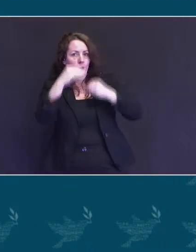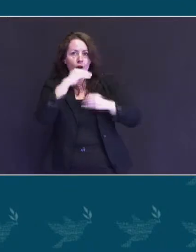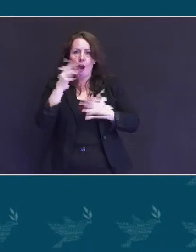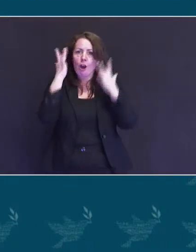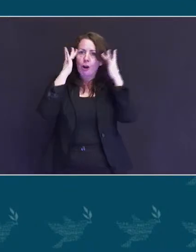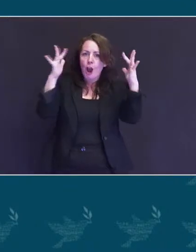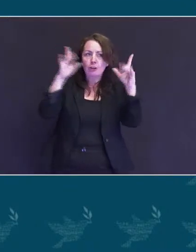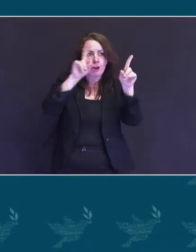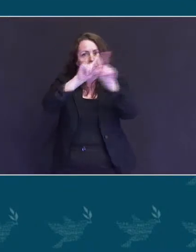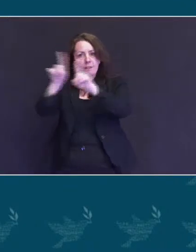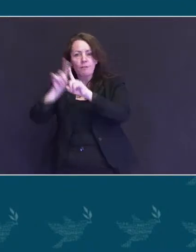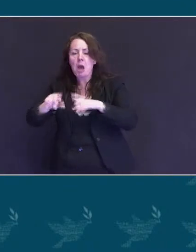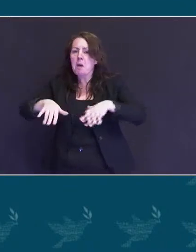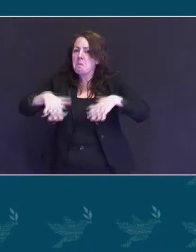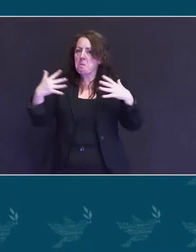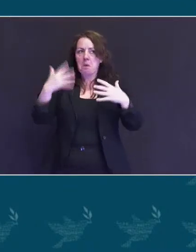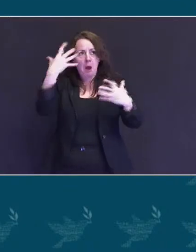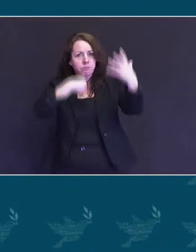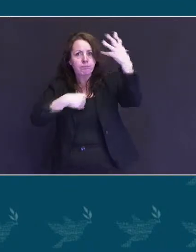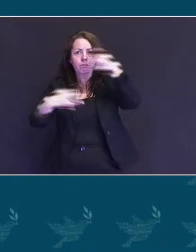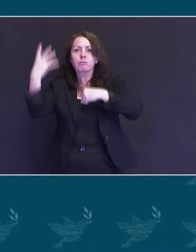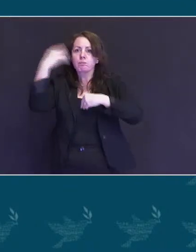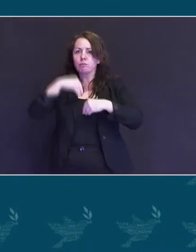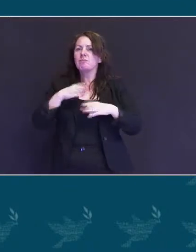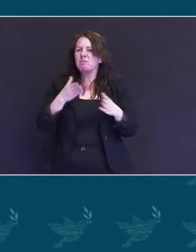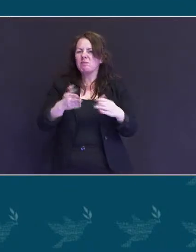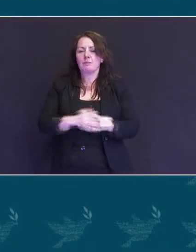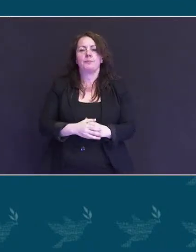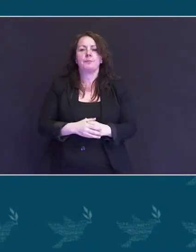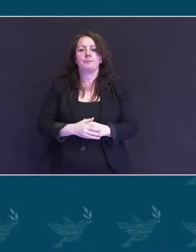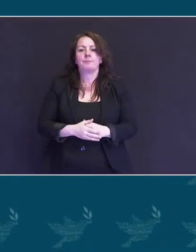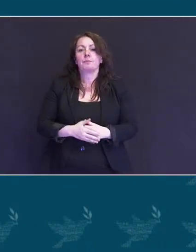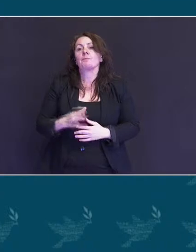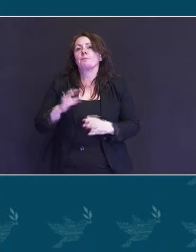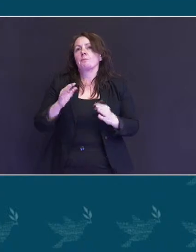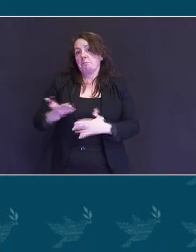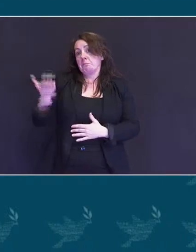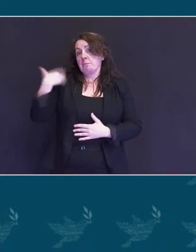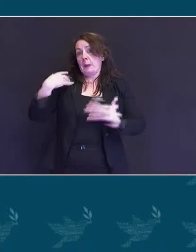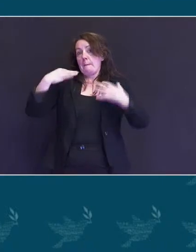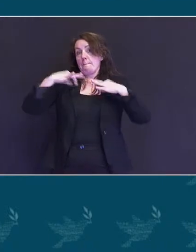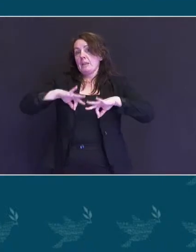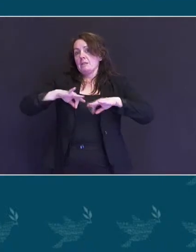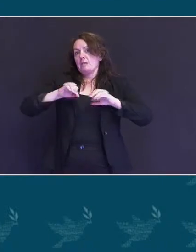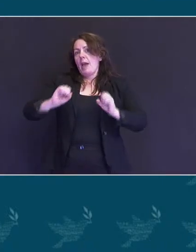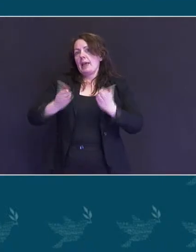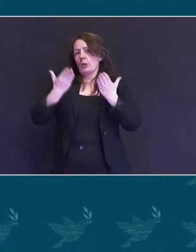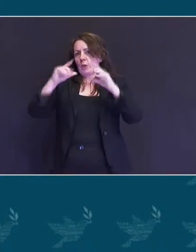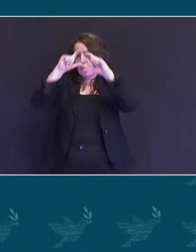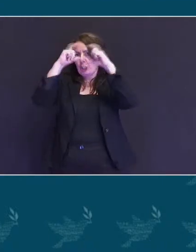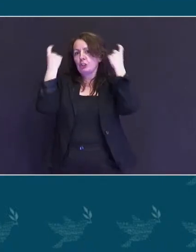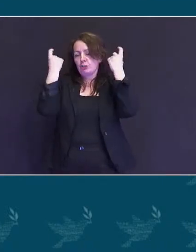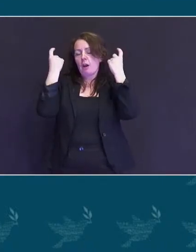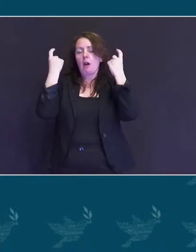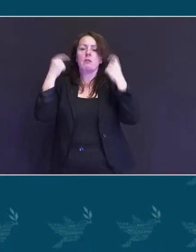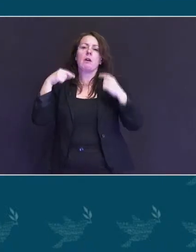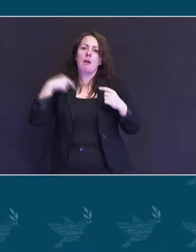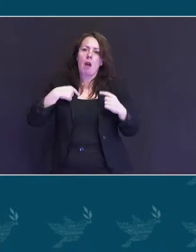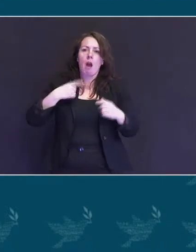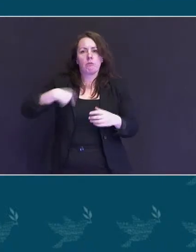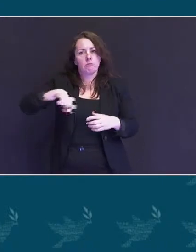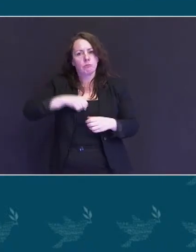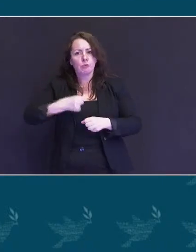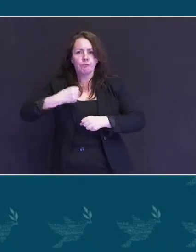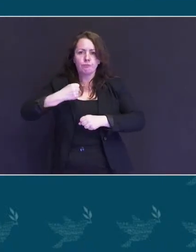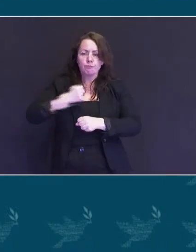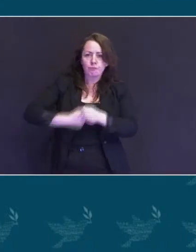of Education perspective, we've also undertaken a number of programs with